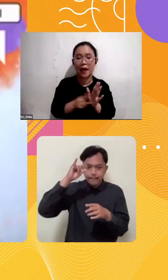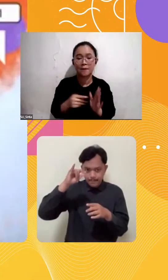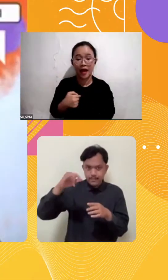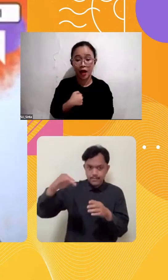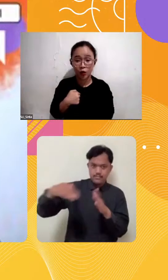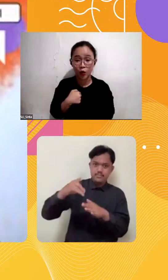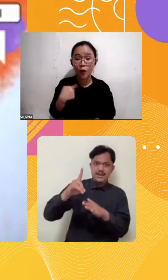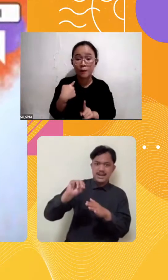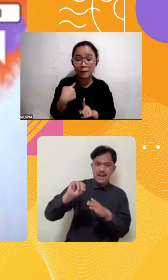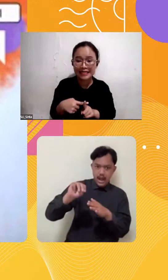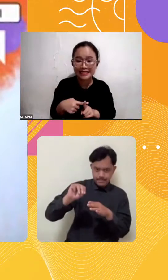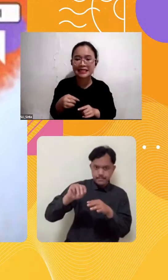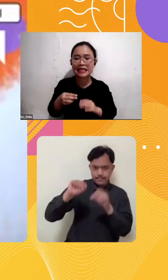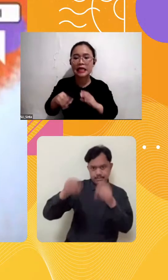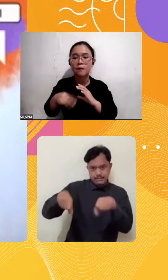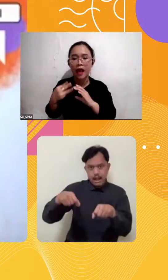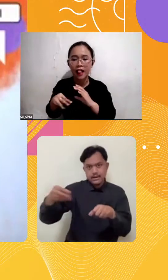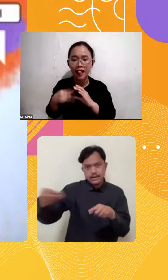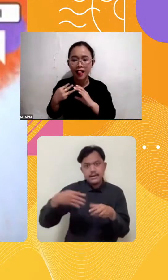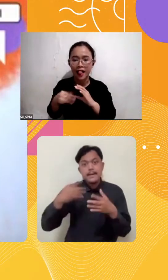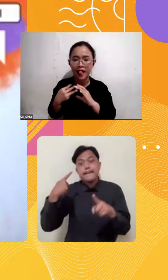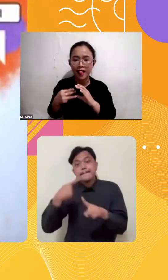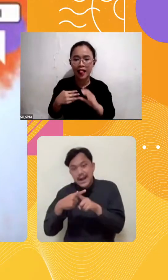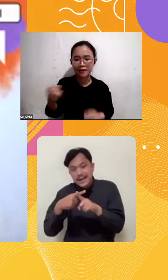email. There will be